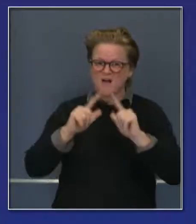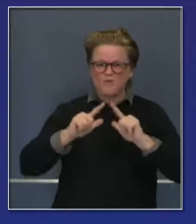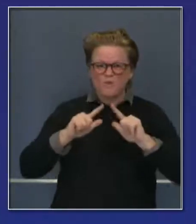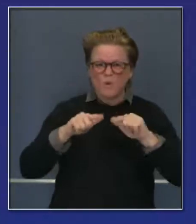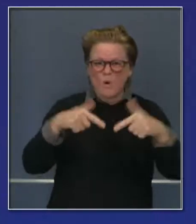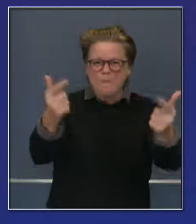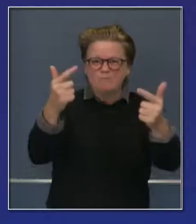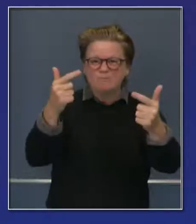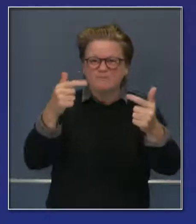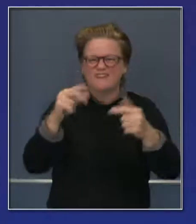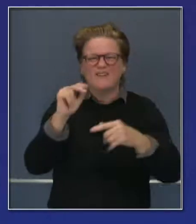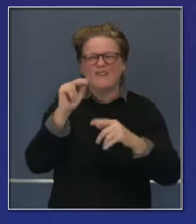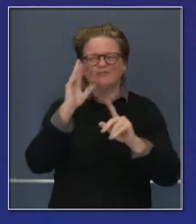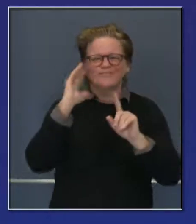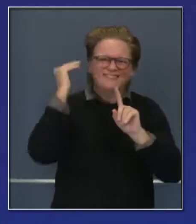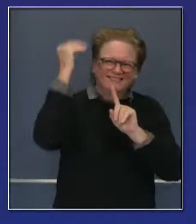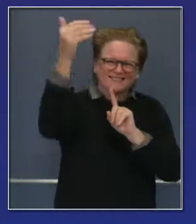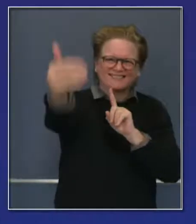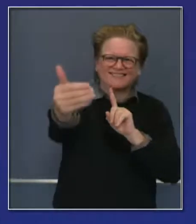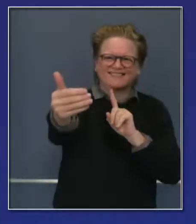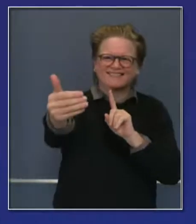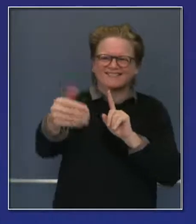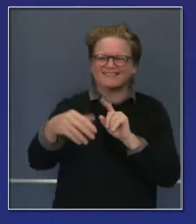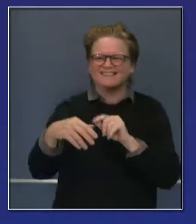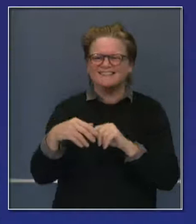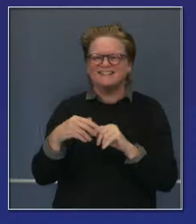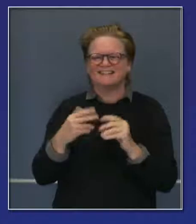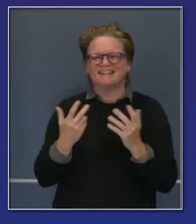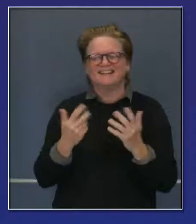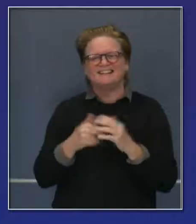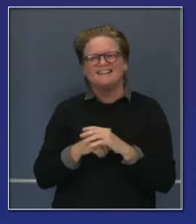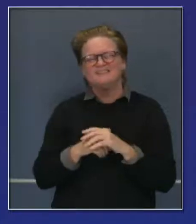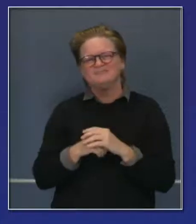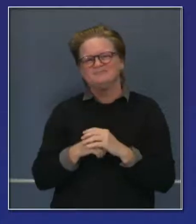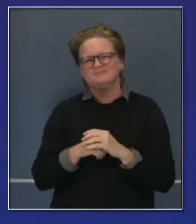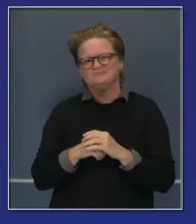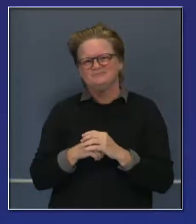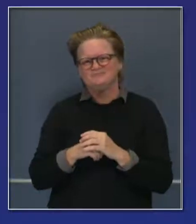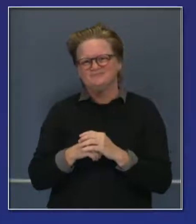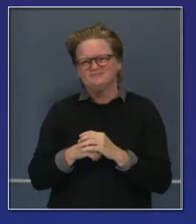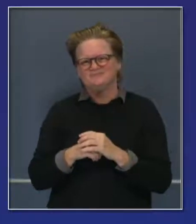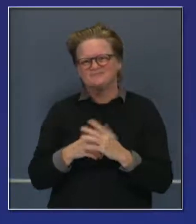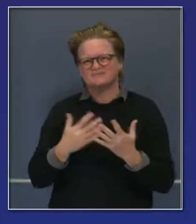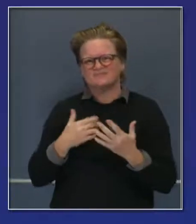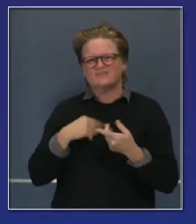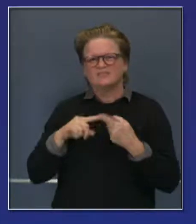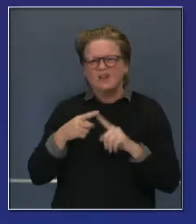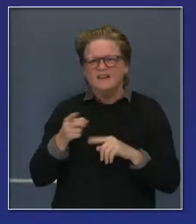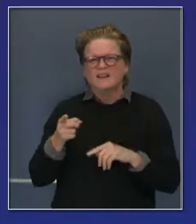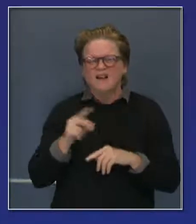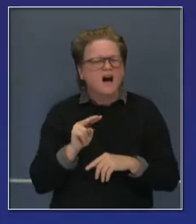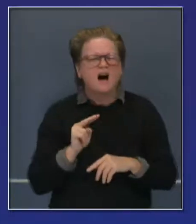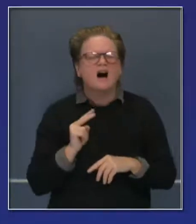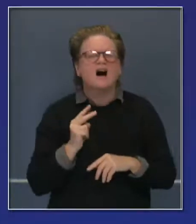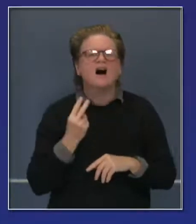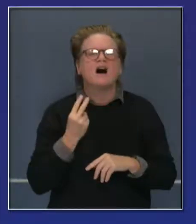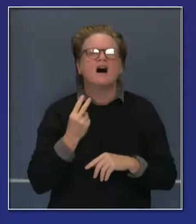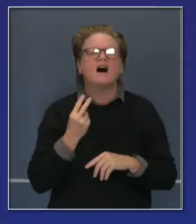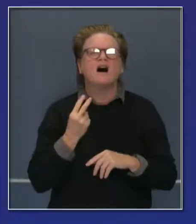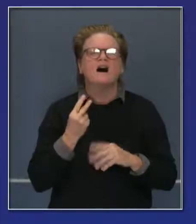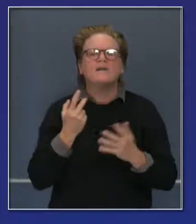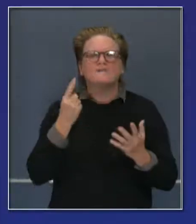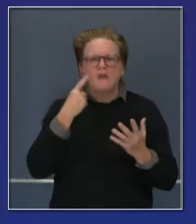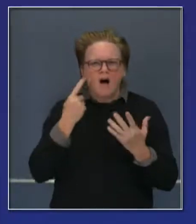well into the next year. She paused, reflected on that, and that's why I want to bring it to